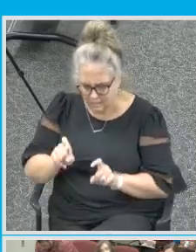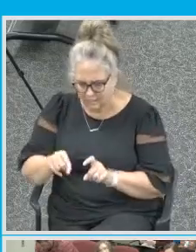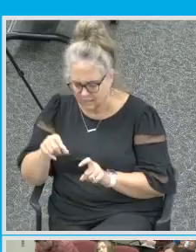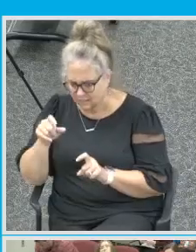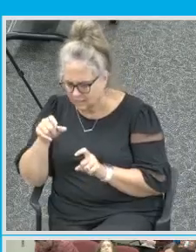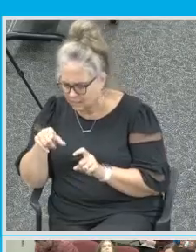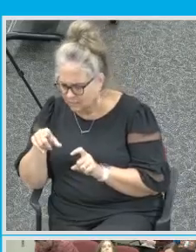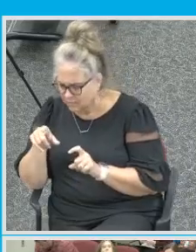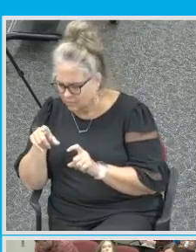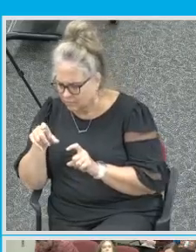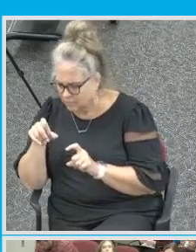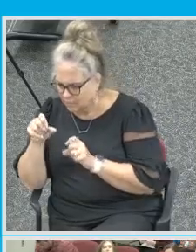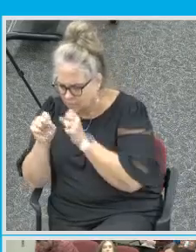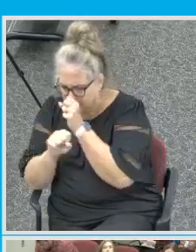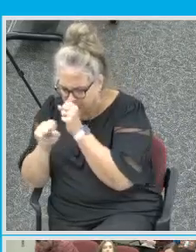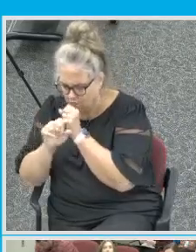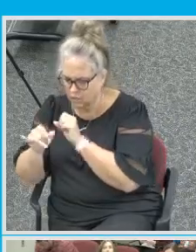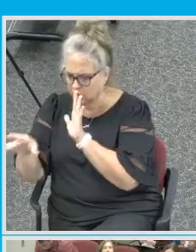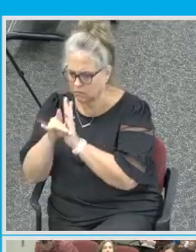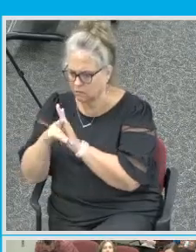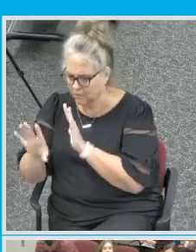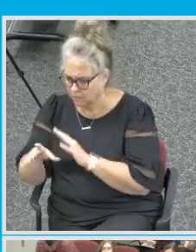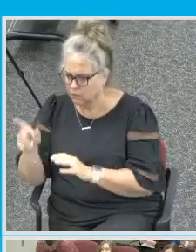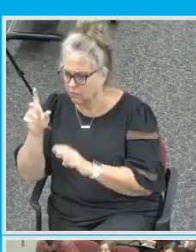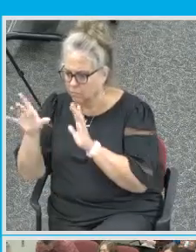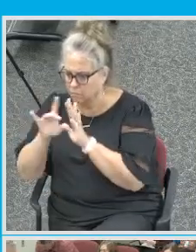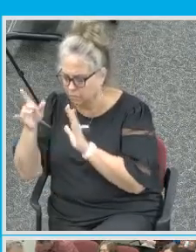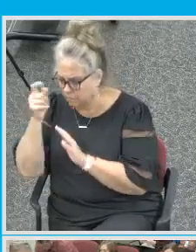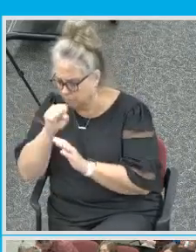So anyway, and then Roy finish up with